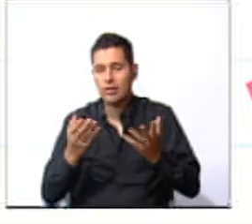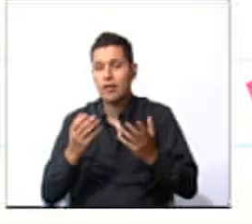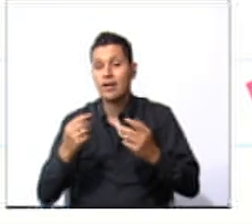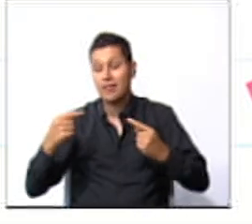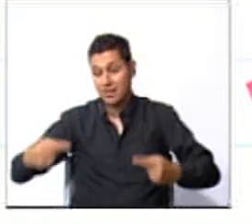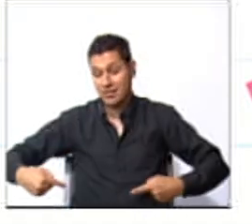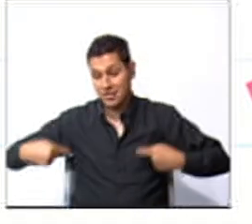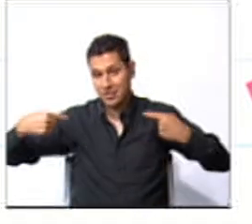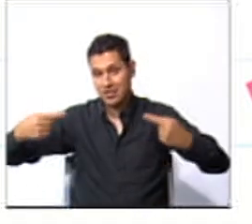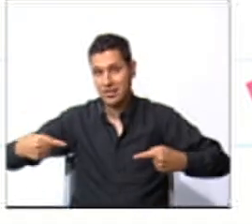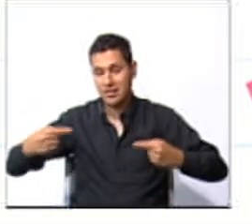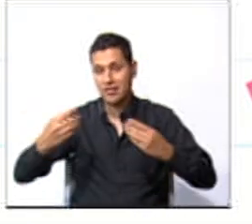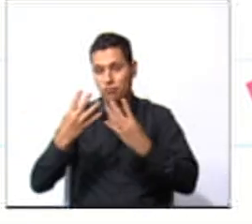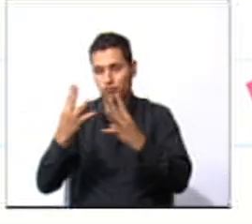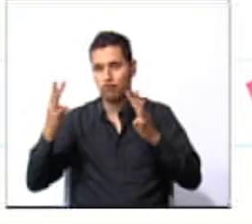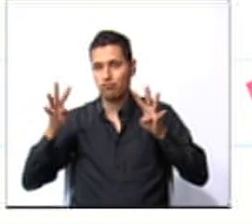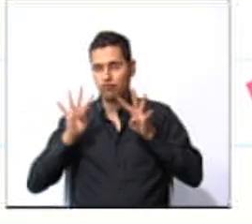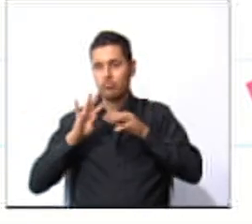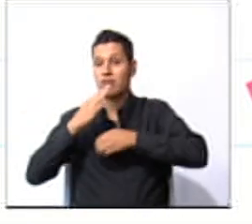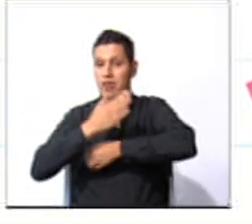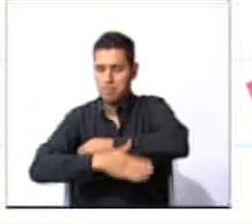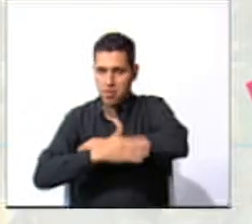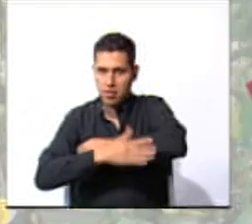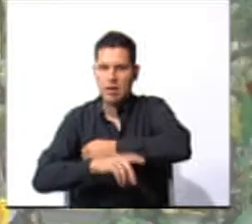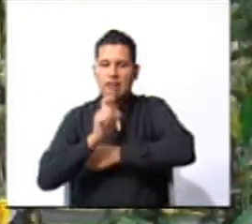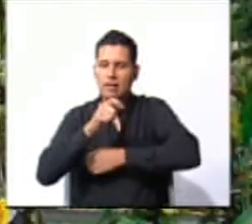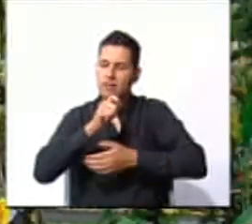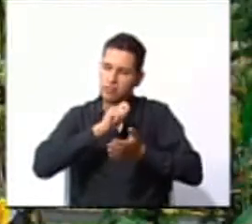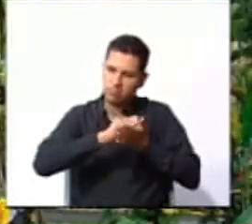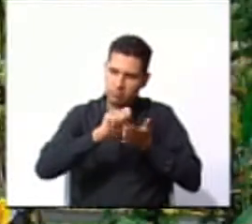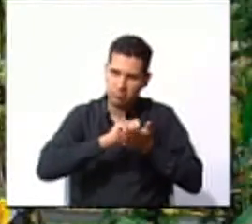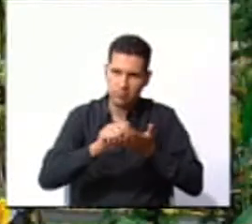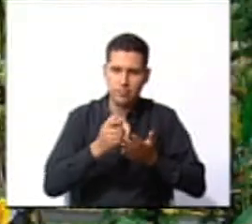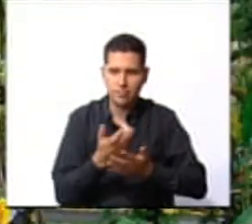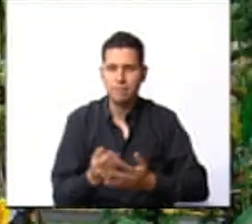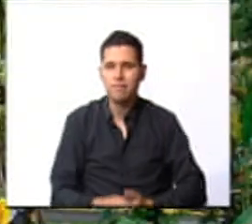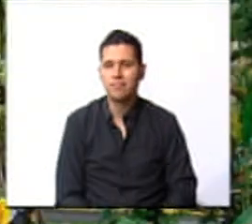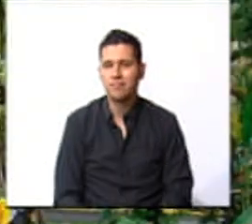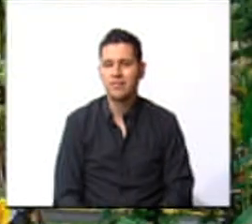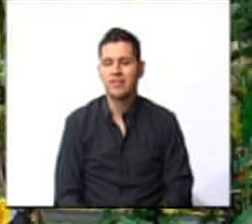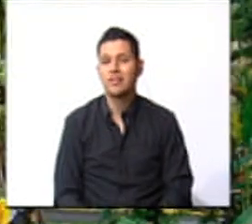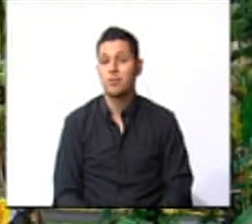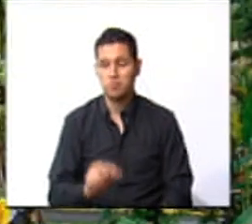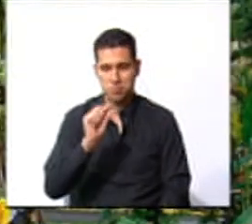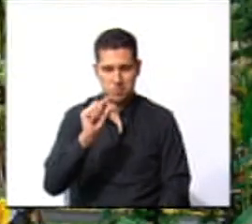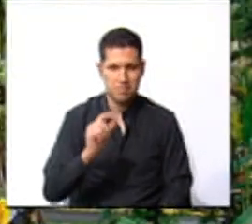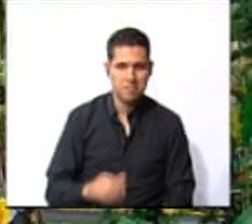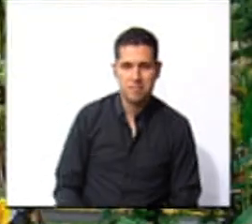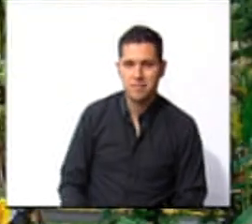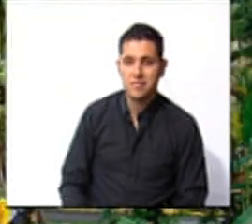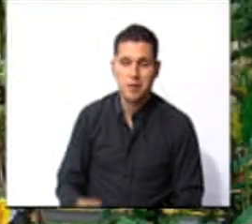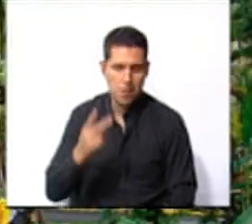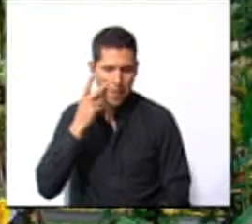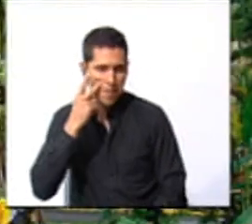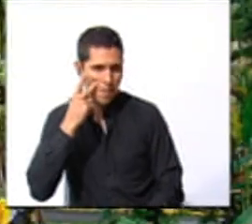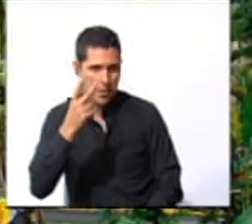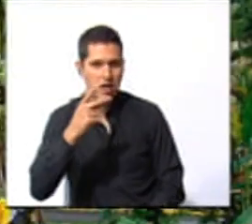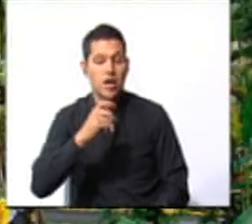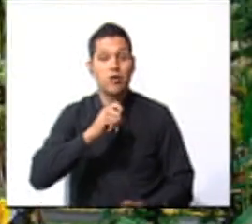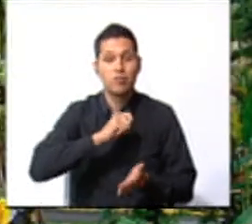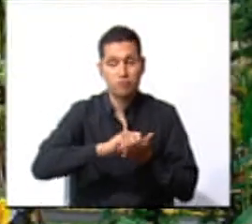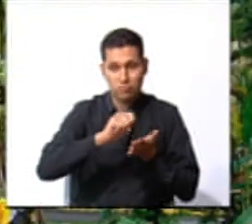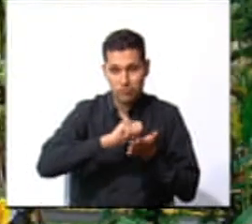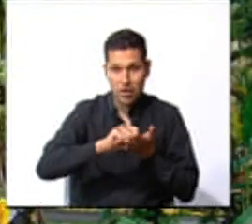Okay? You are going to write it down. Okay? Write.